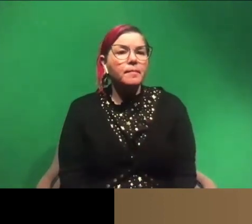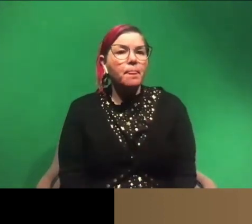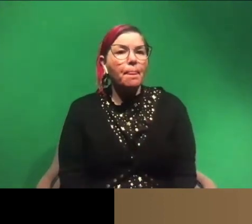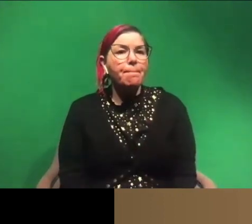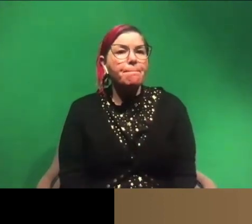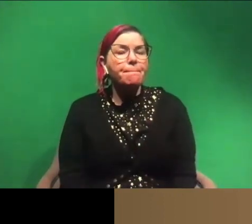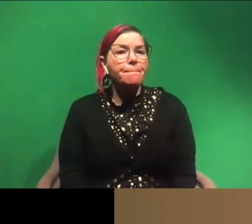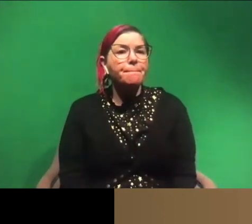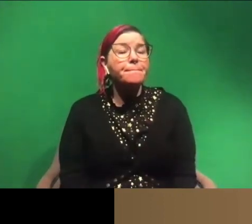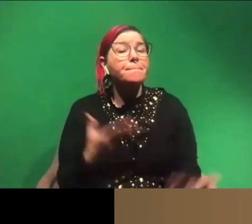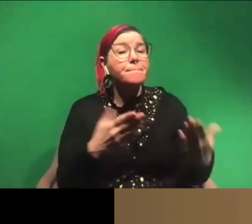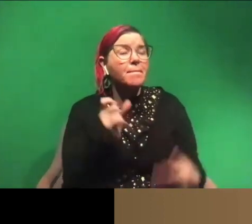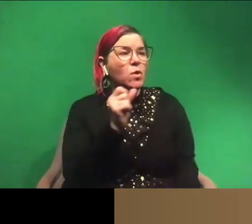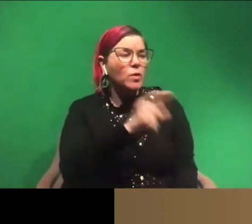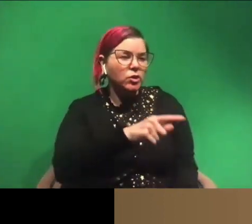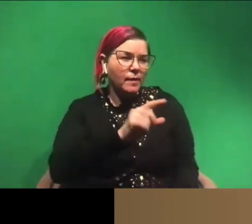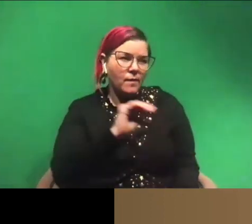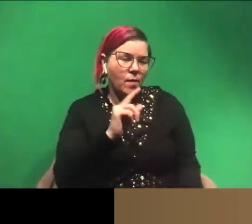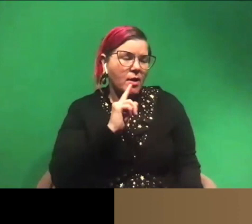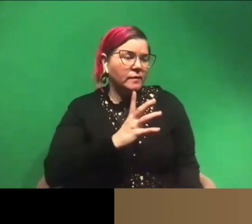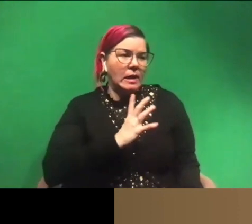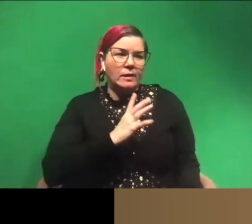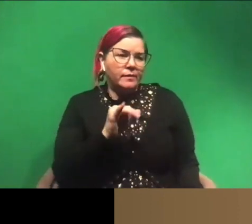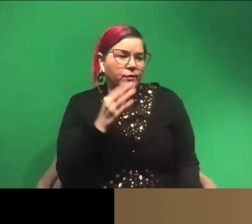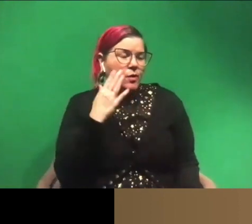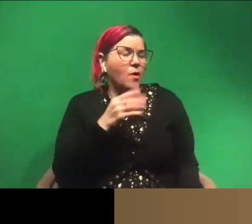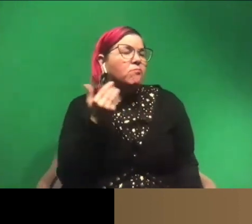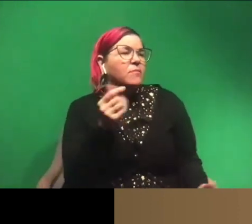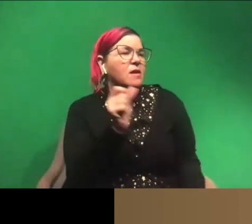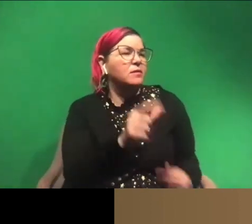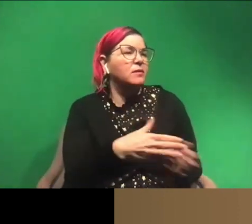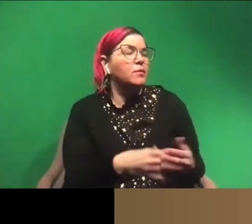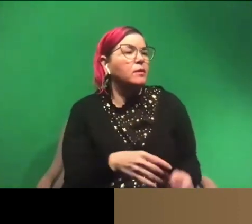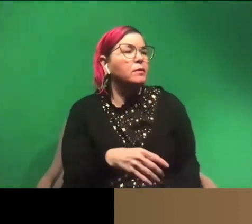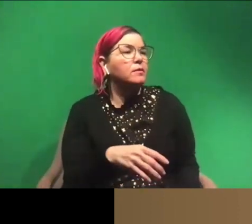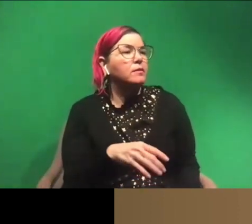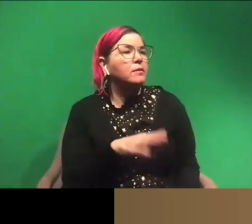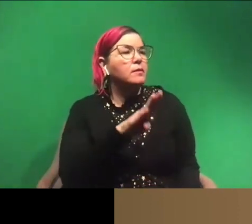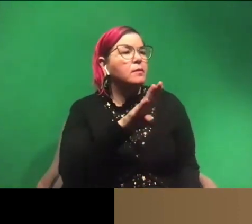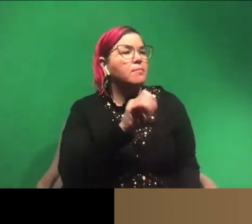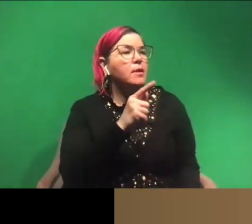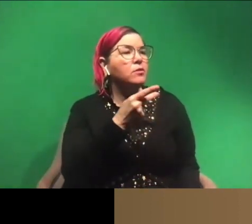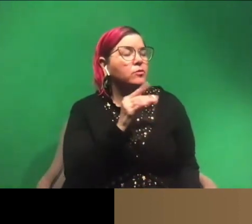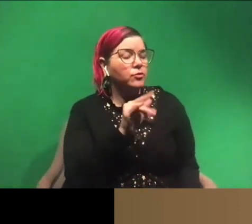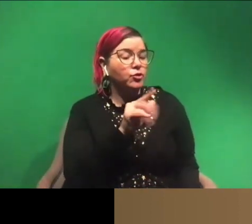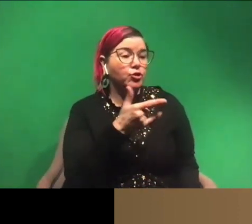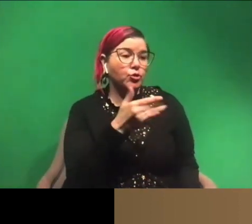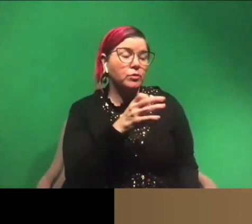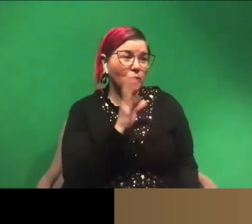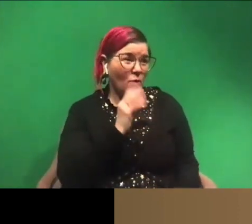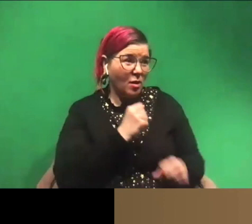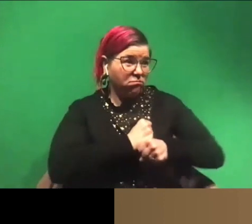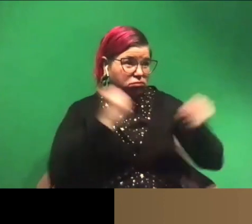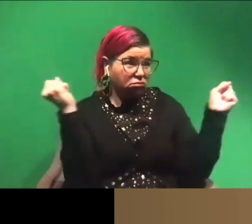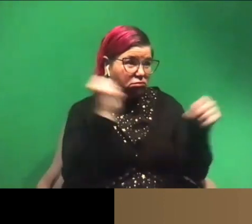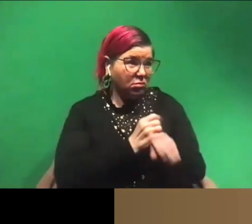is maybe a question you don't know the answer to, and if you don't know, that's totally fine, but I'm going to ask it anyway. Is Betelgeuse going to explode? Oh,